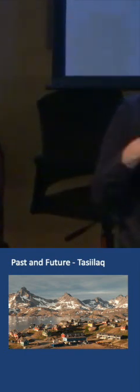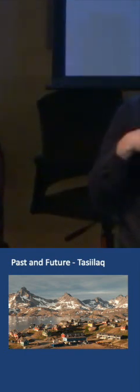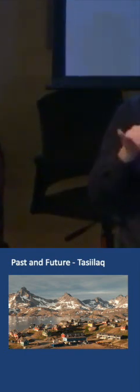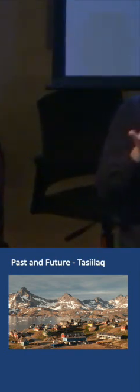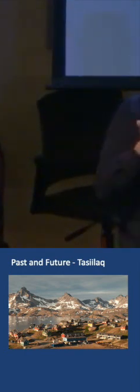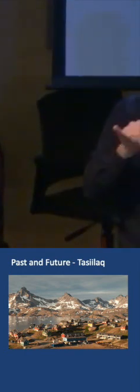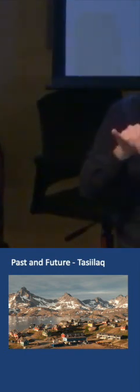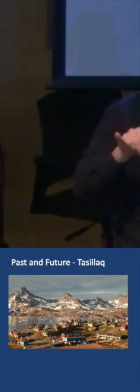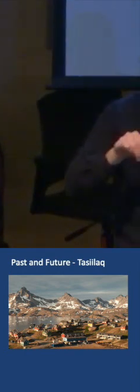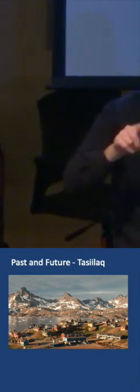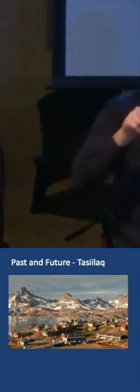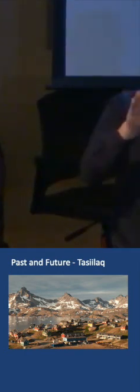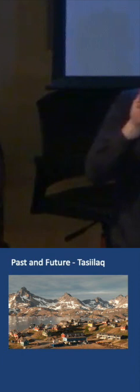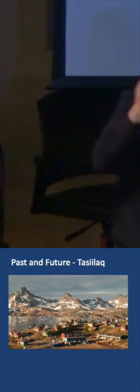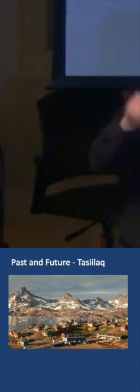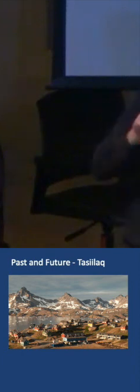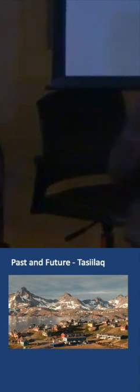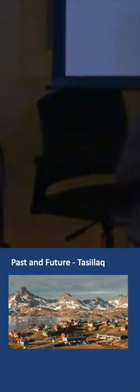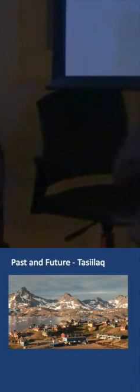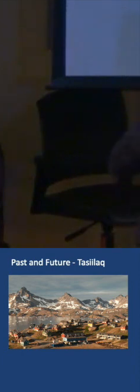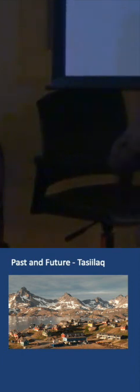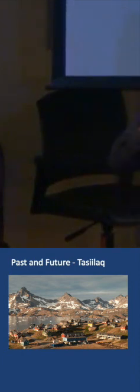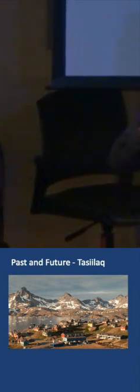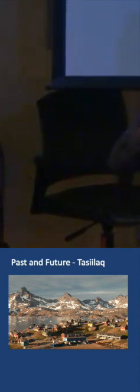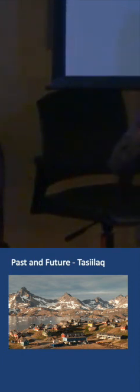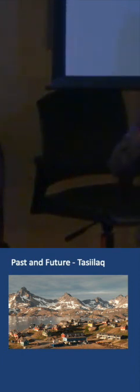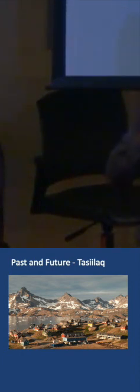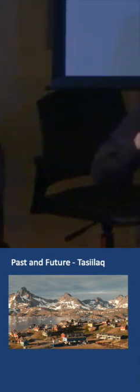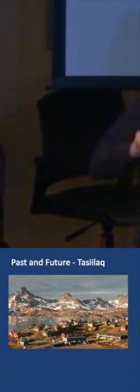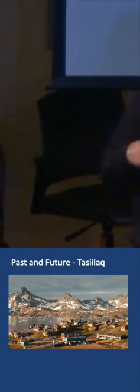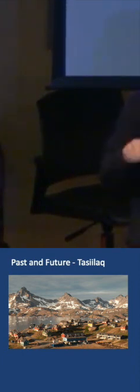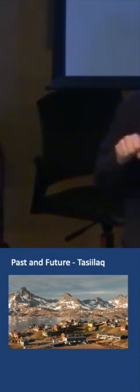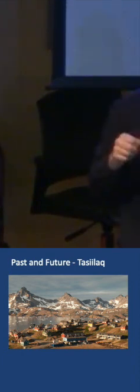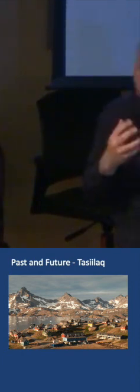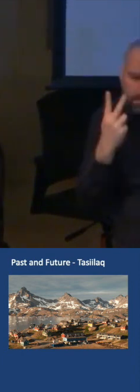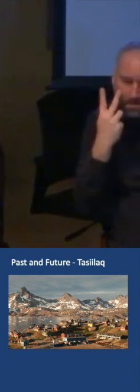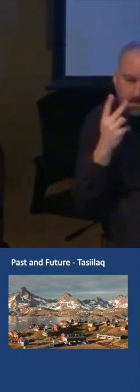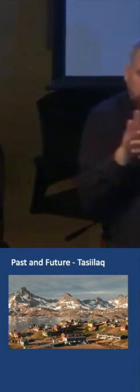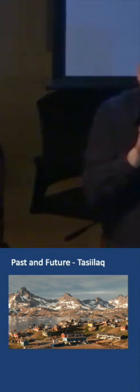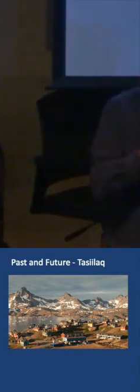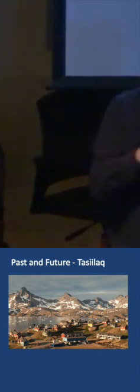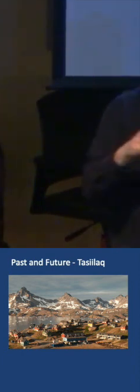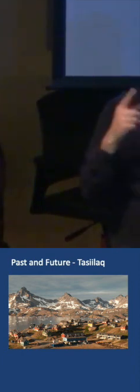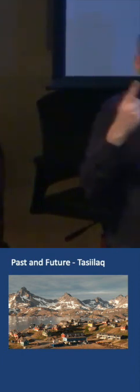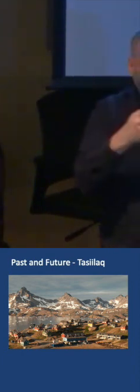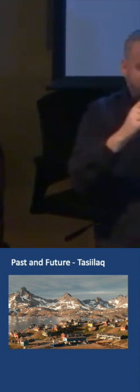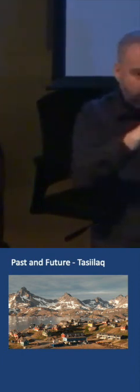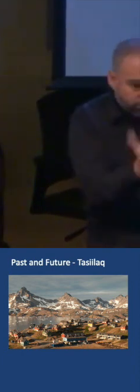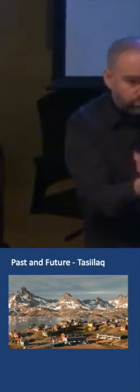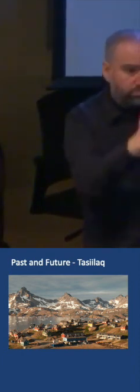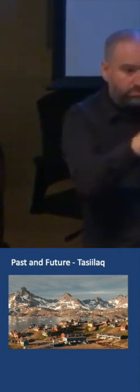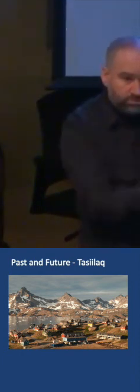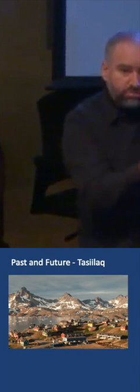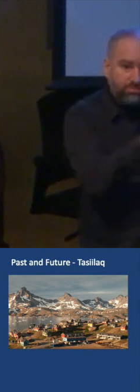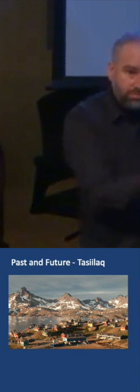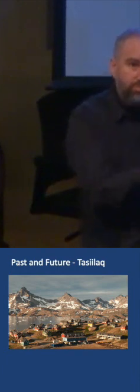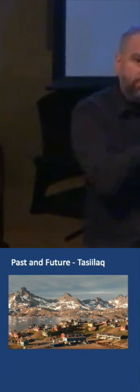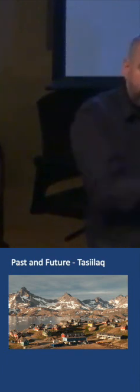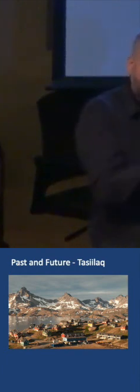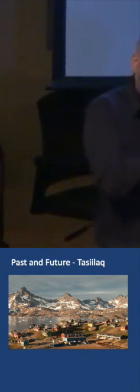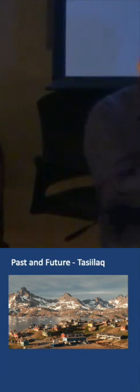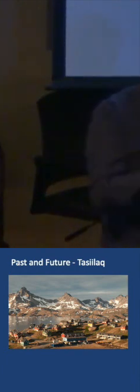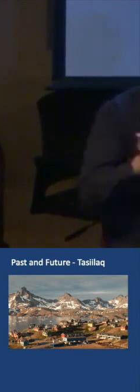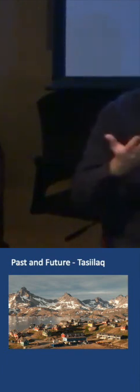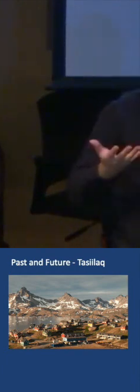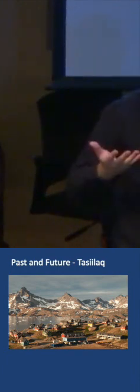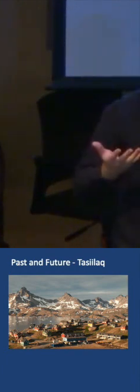there's less uncertainty about the fact that sea ice is decreasing, we can argue about rate, and that the Arctic is